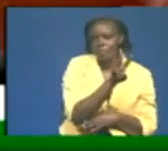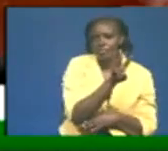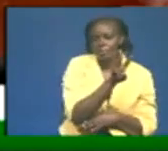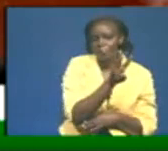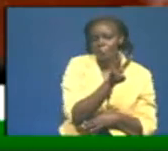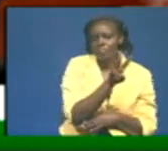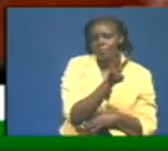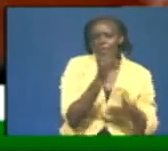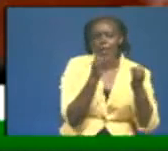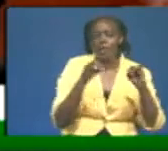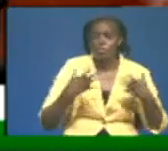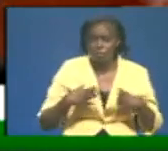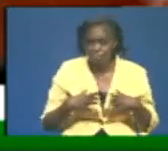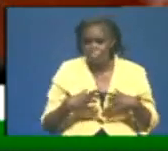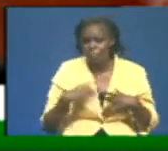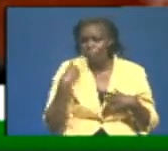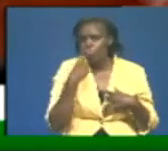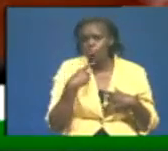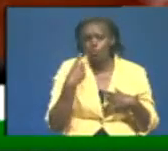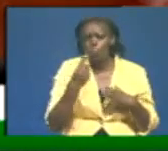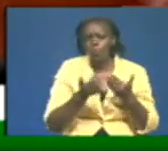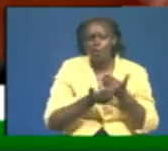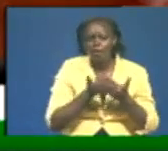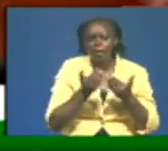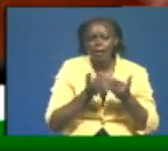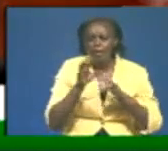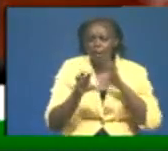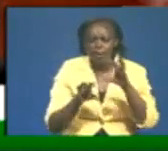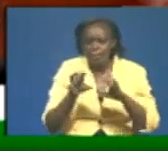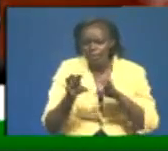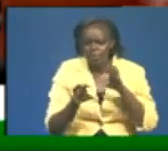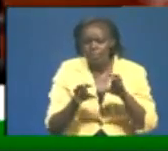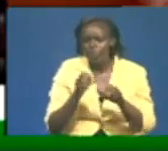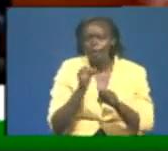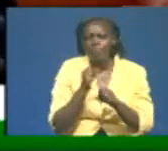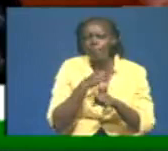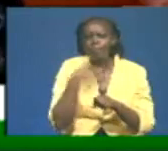Innocent people who are looking after their animals. They have done no crime.